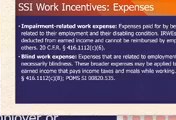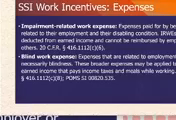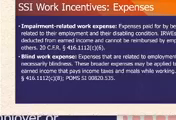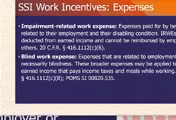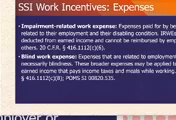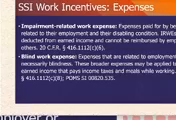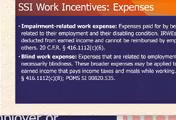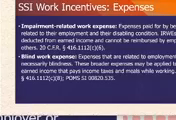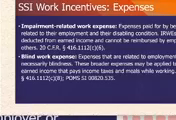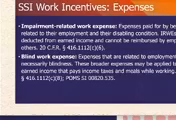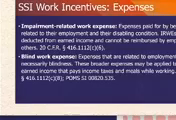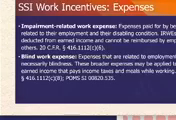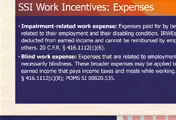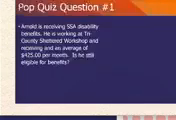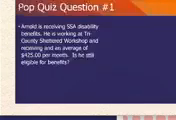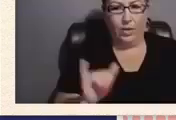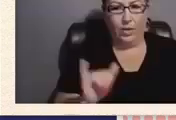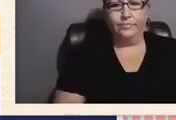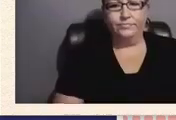as well.